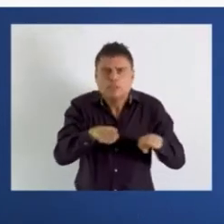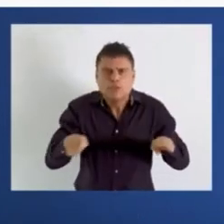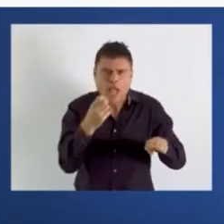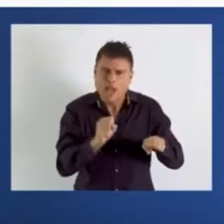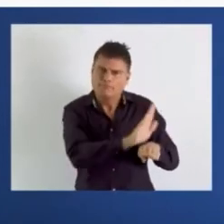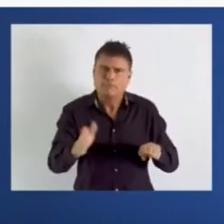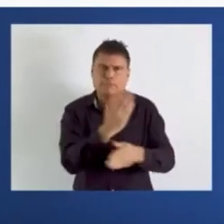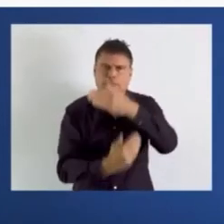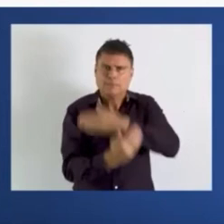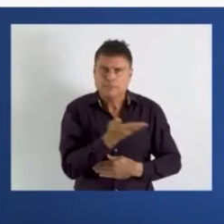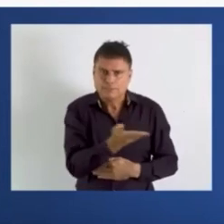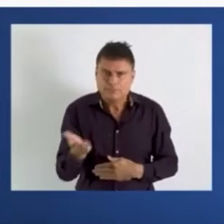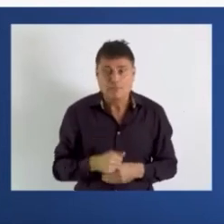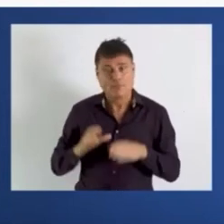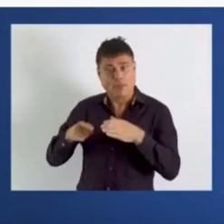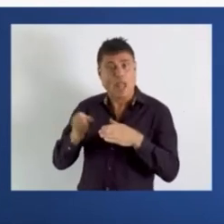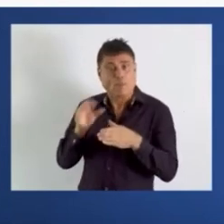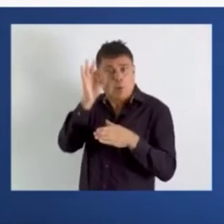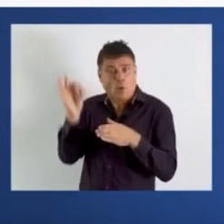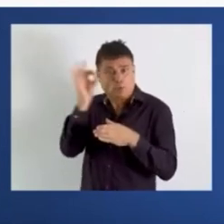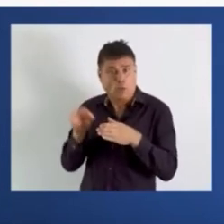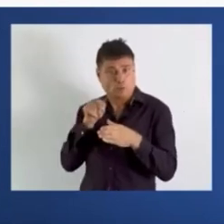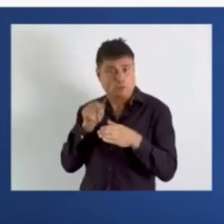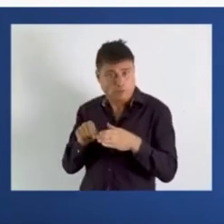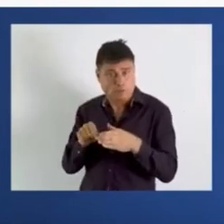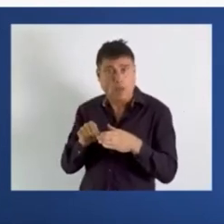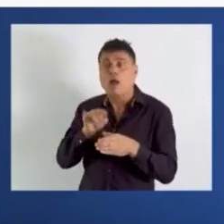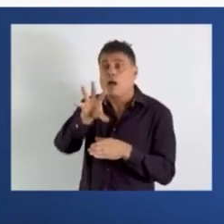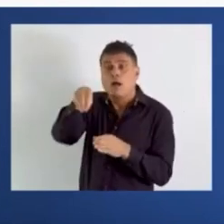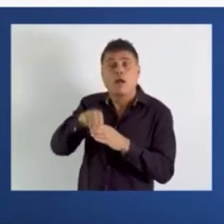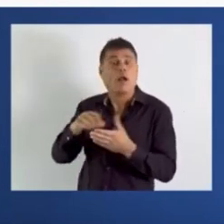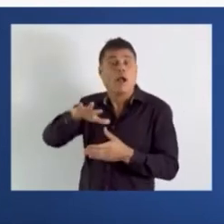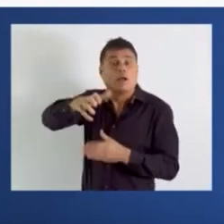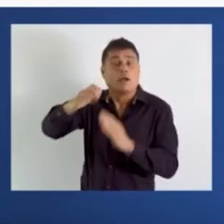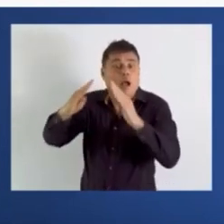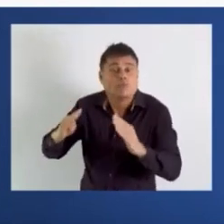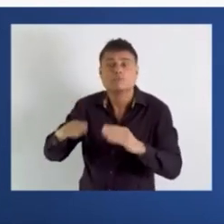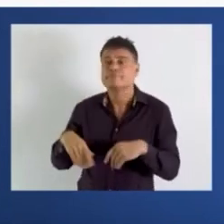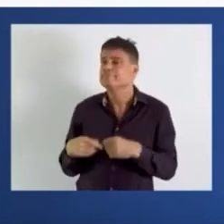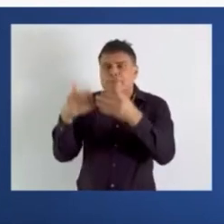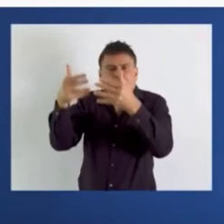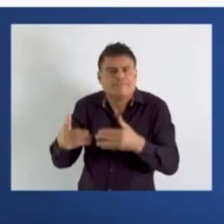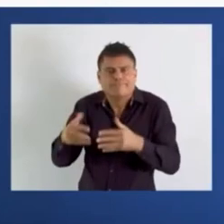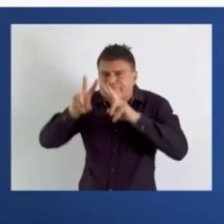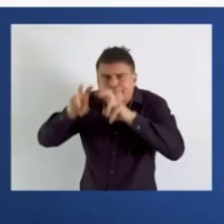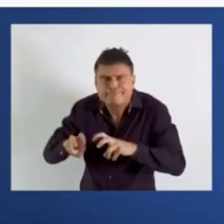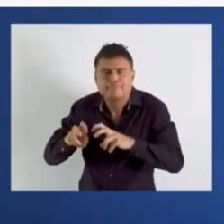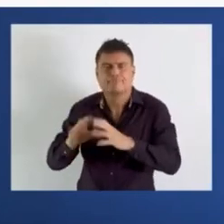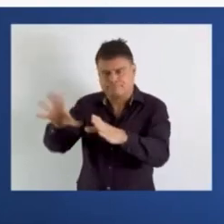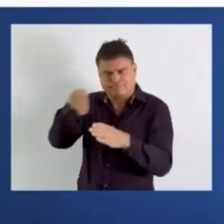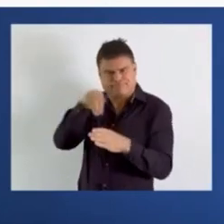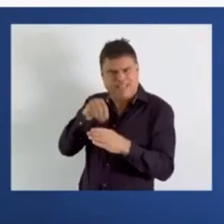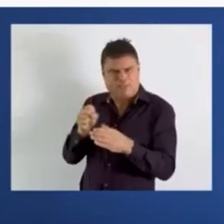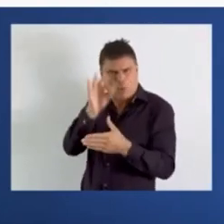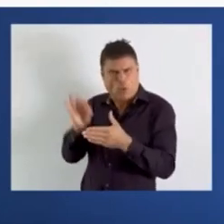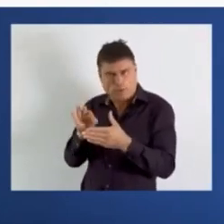disabilities. This module is a questionnaire that can be included in household surveys and censuses.